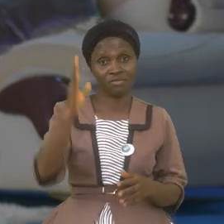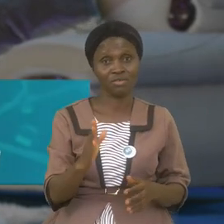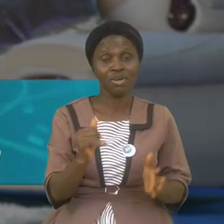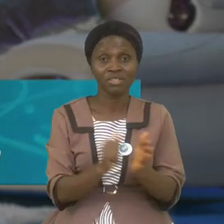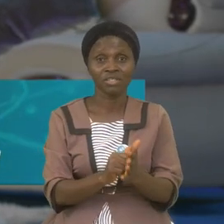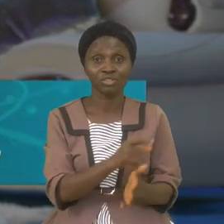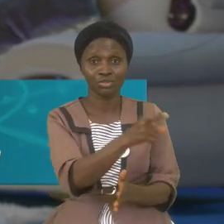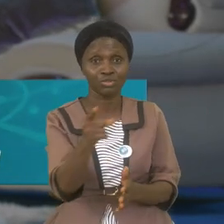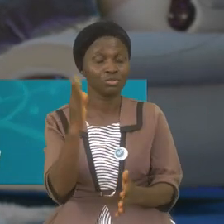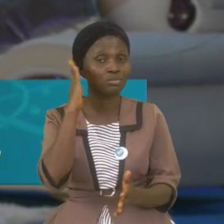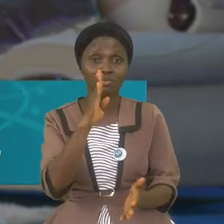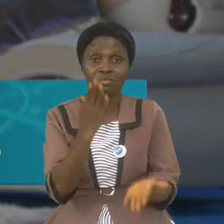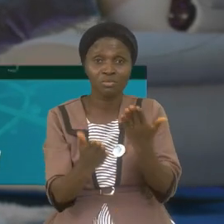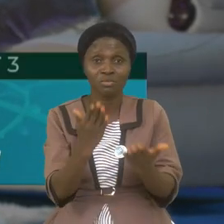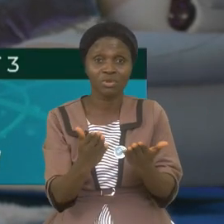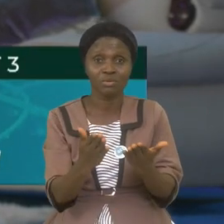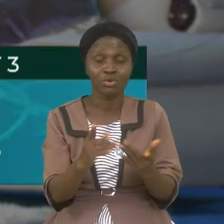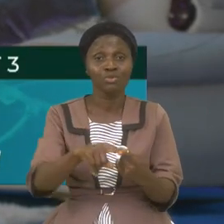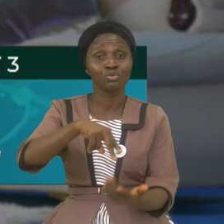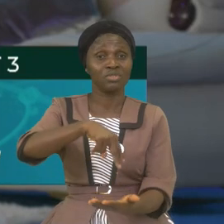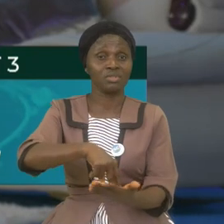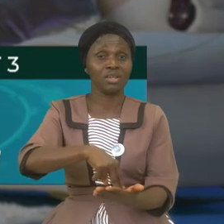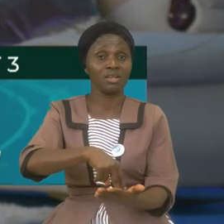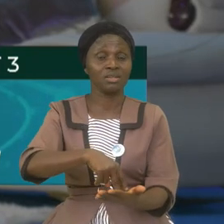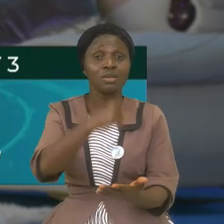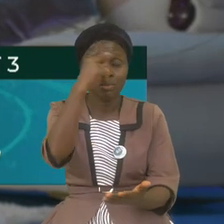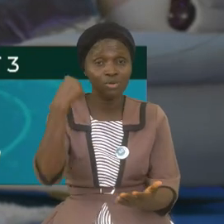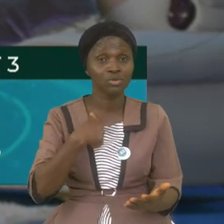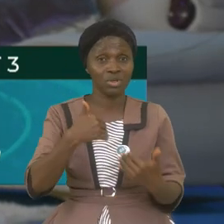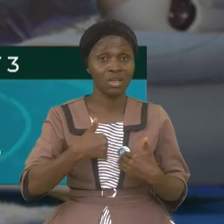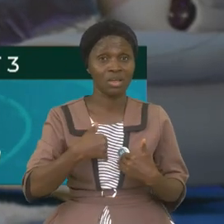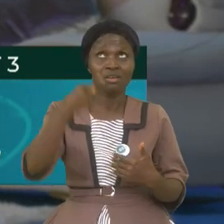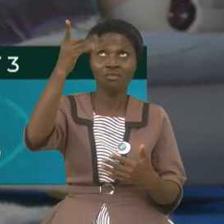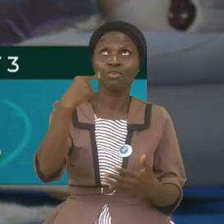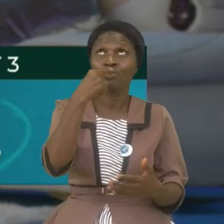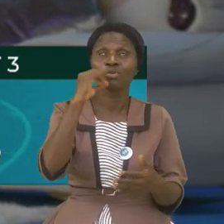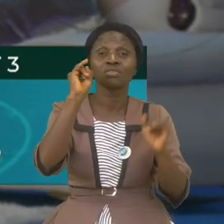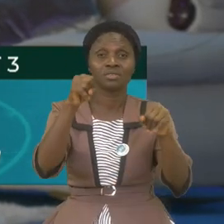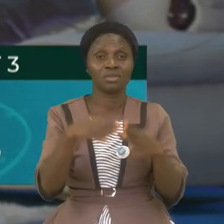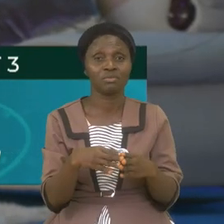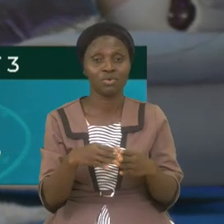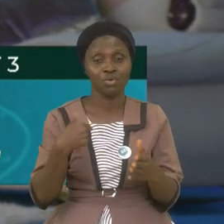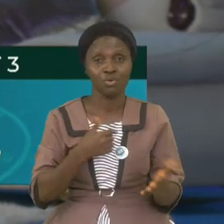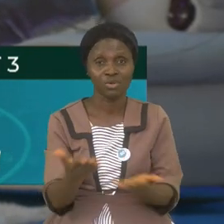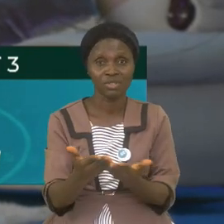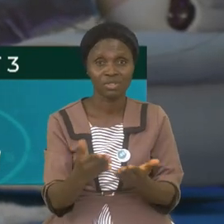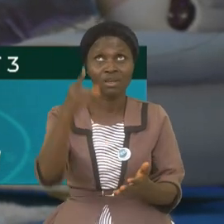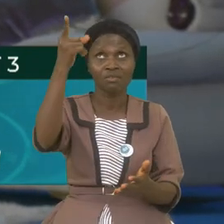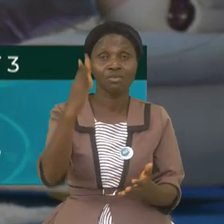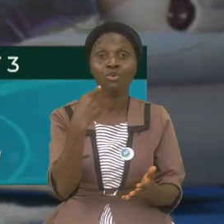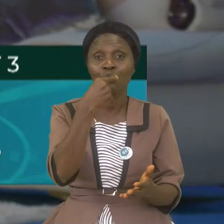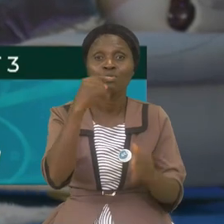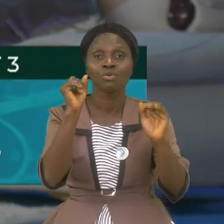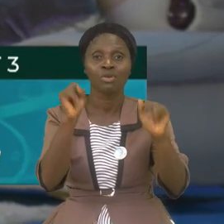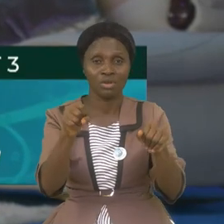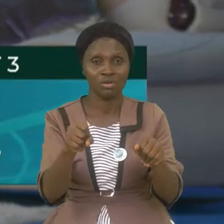be able to stand, because we have a God who is able. We serve a God who is able.